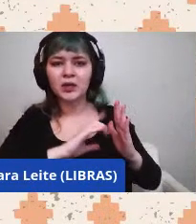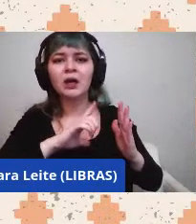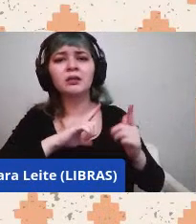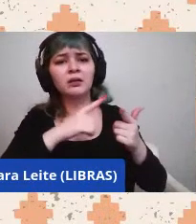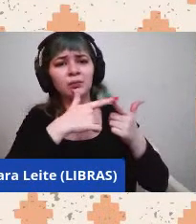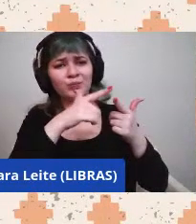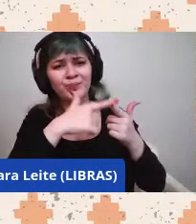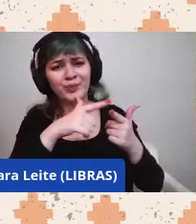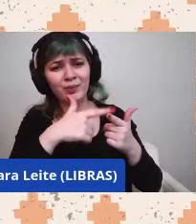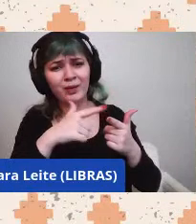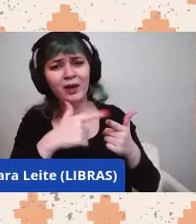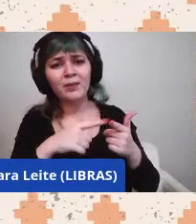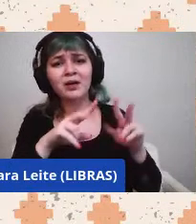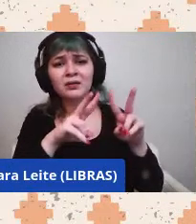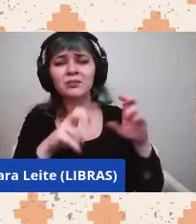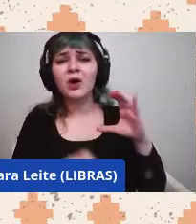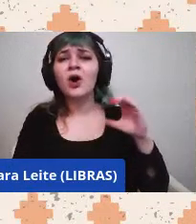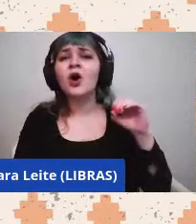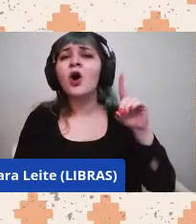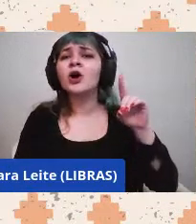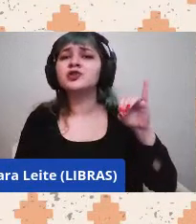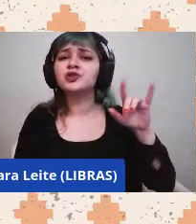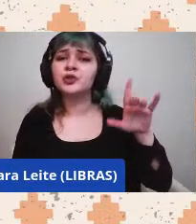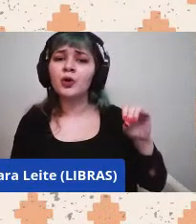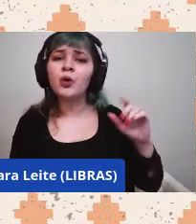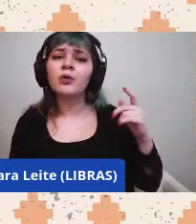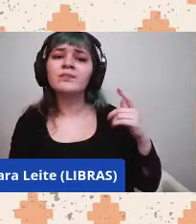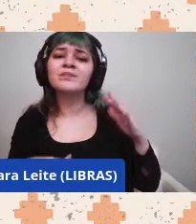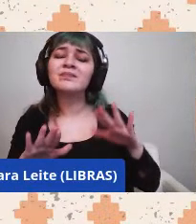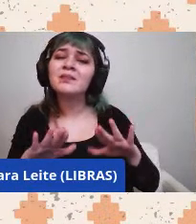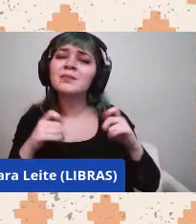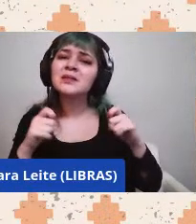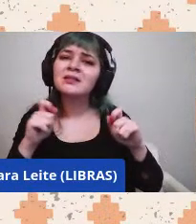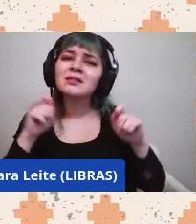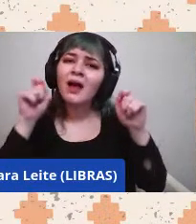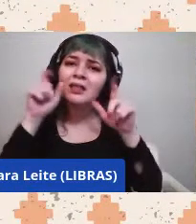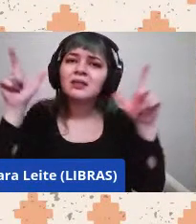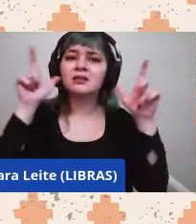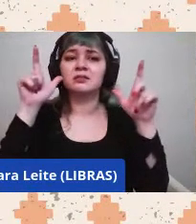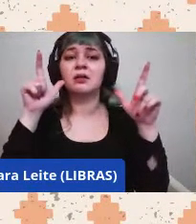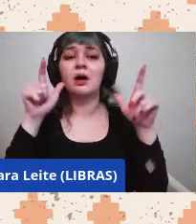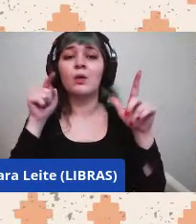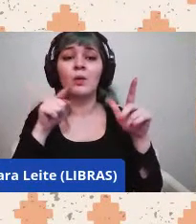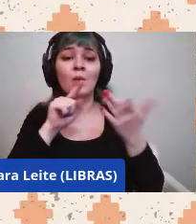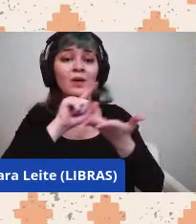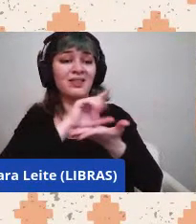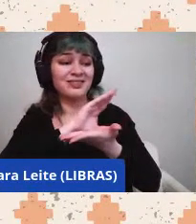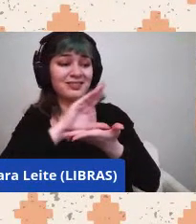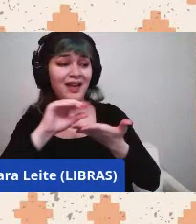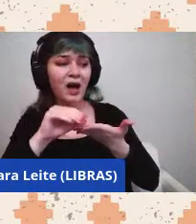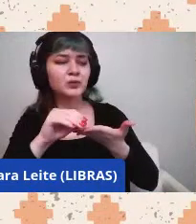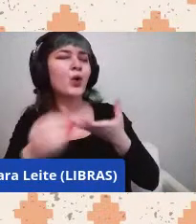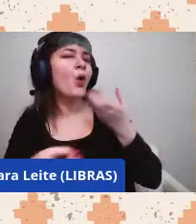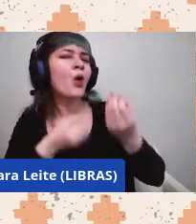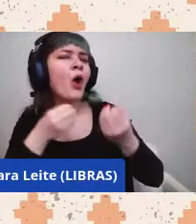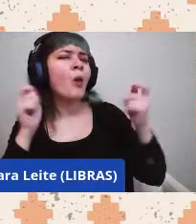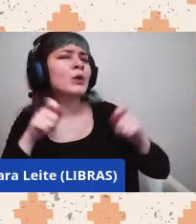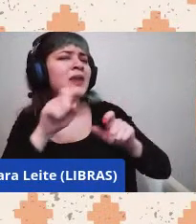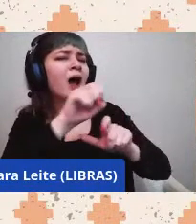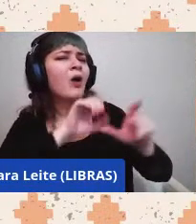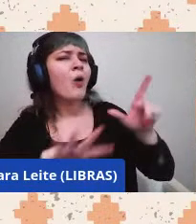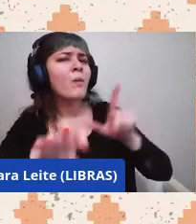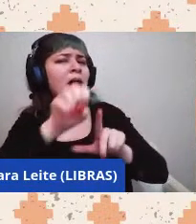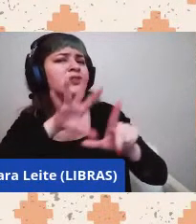issues that seek to elevate an awareness of how data can be shared. Data can